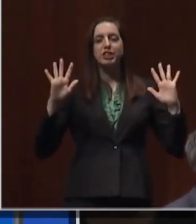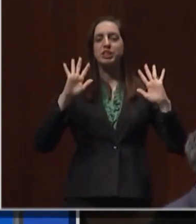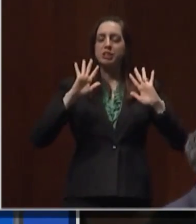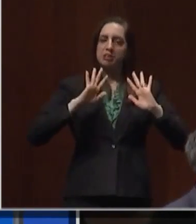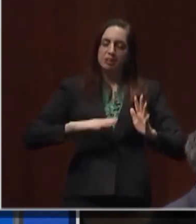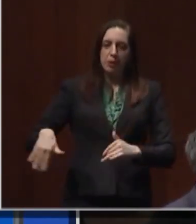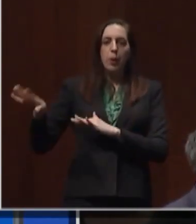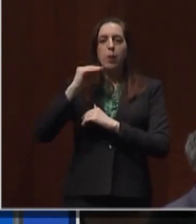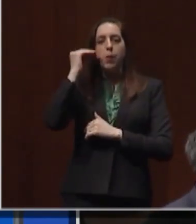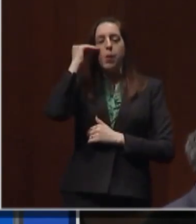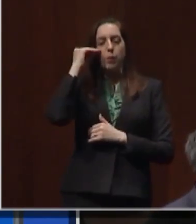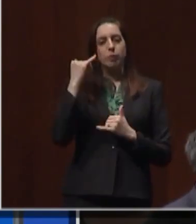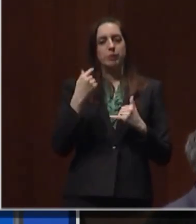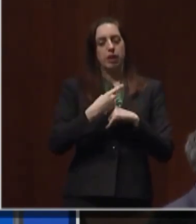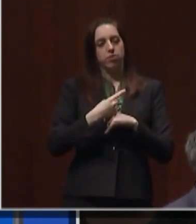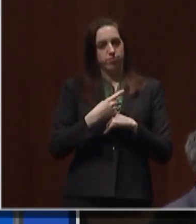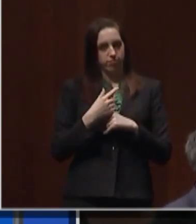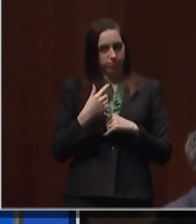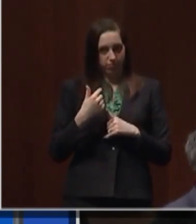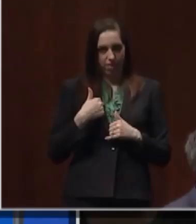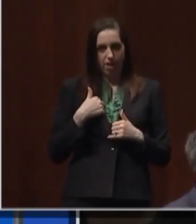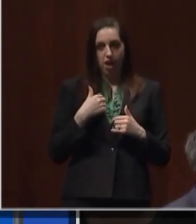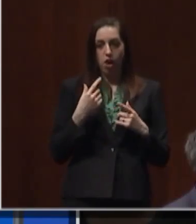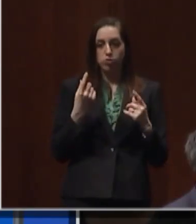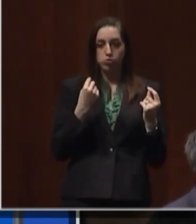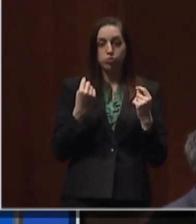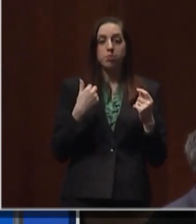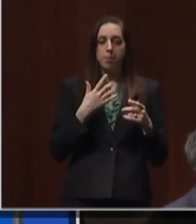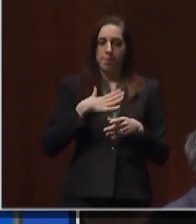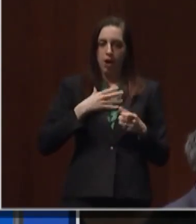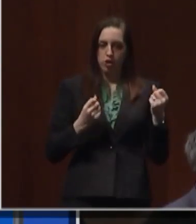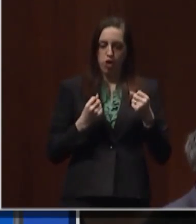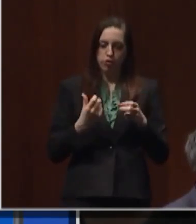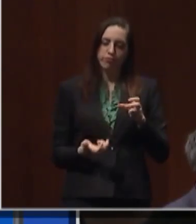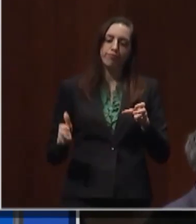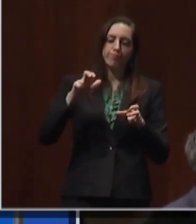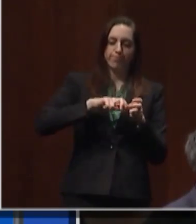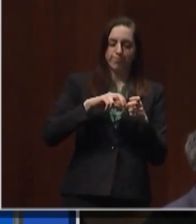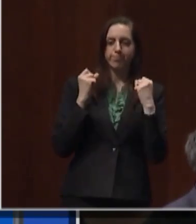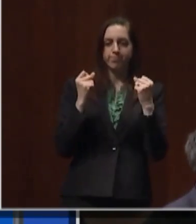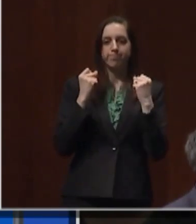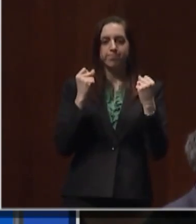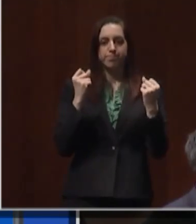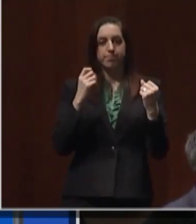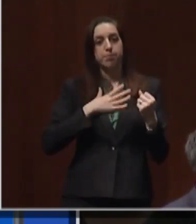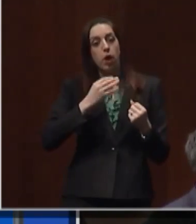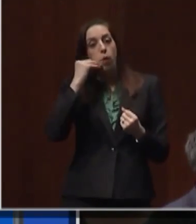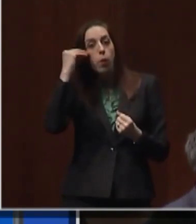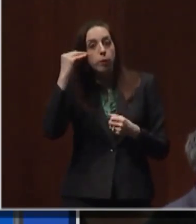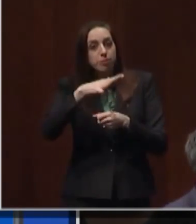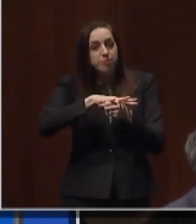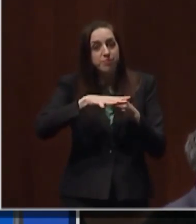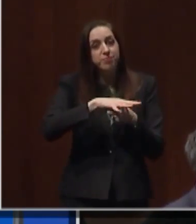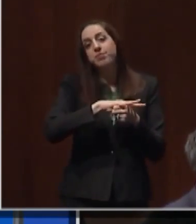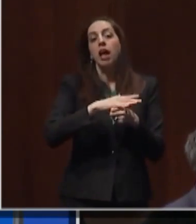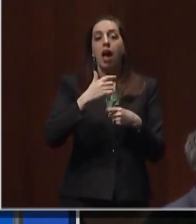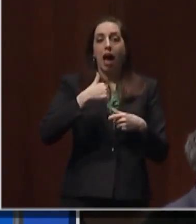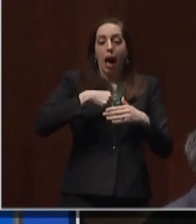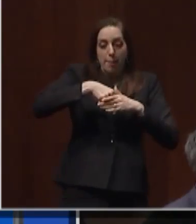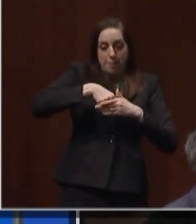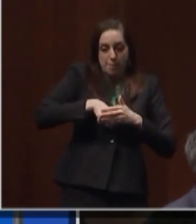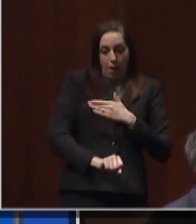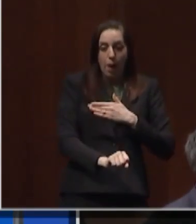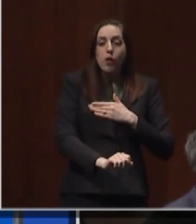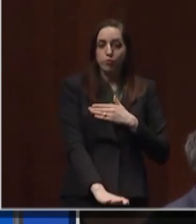at the end of this day, I shall get in my vehicle and return to the home, to the neighborhood in which I was